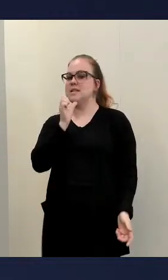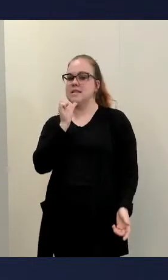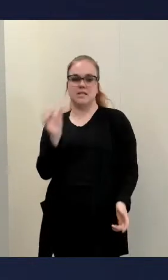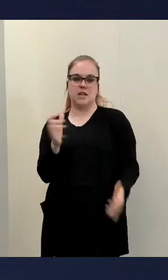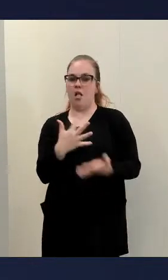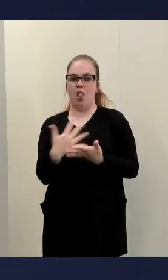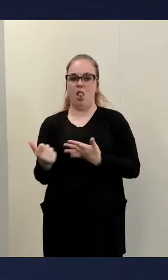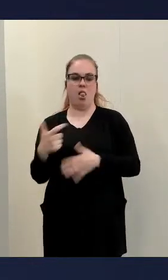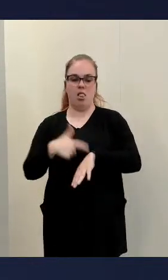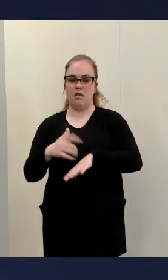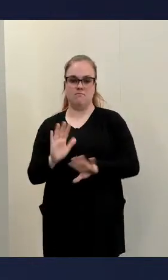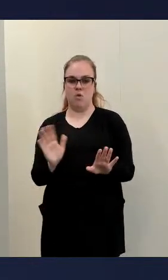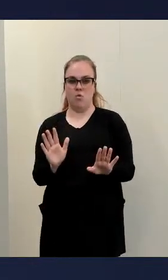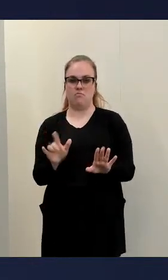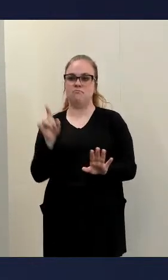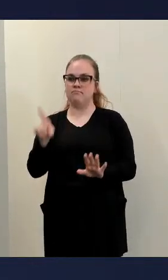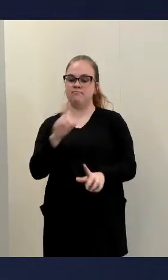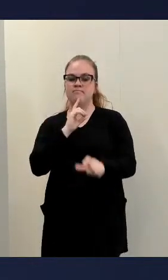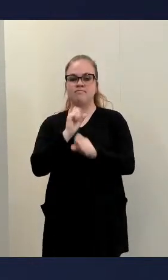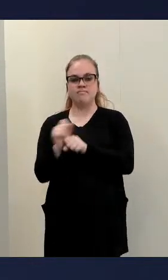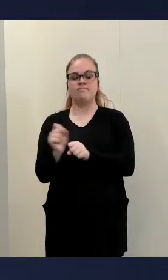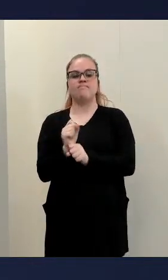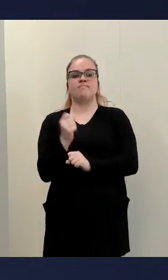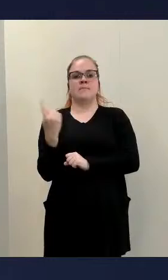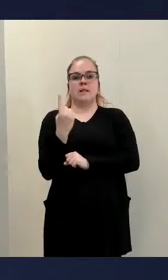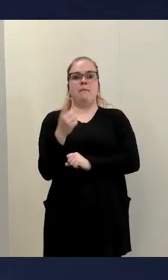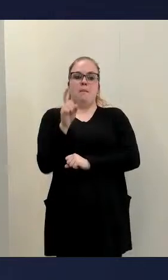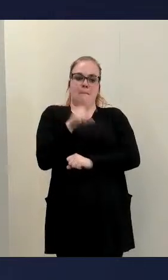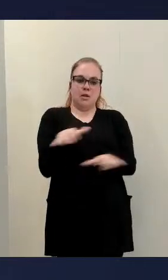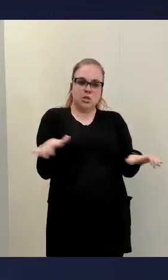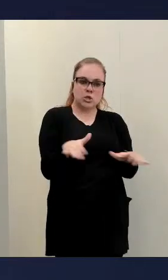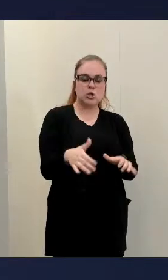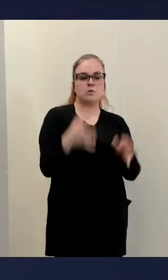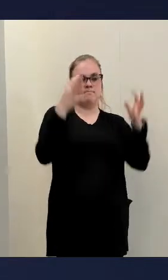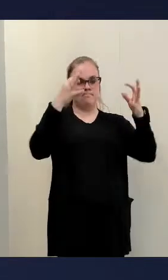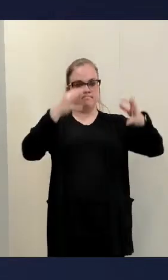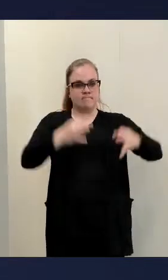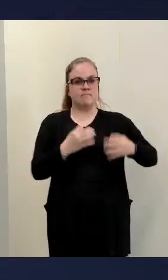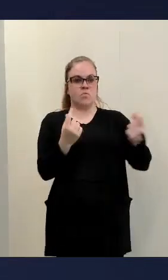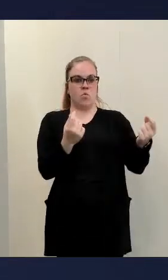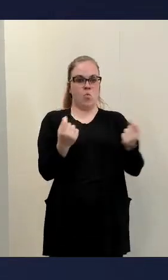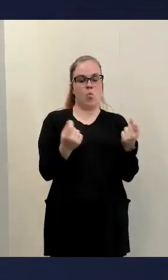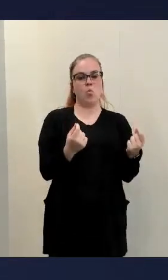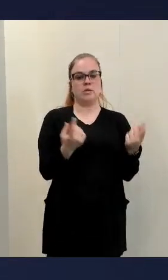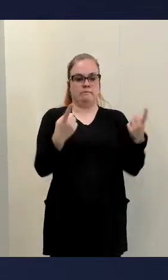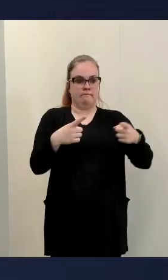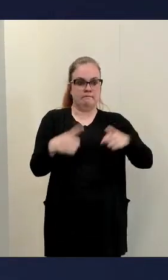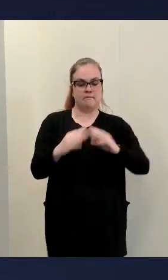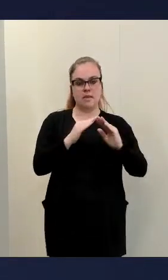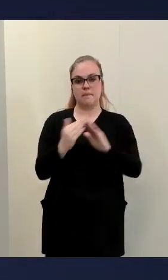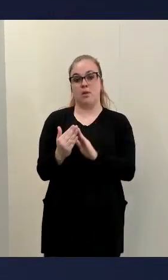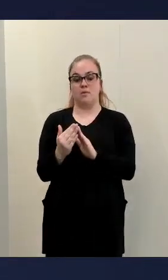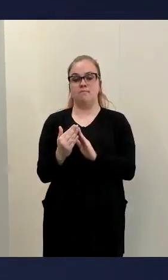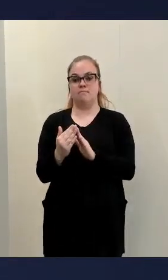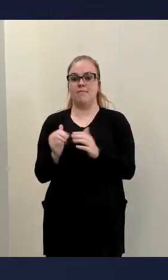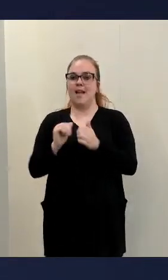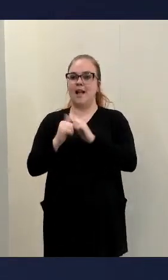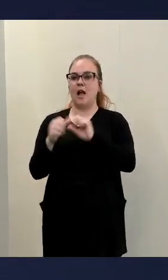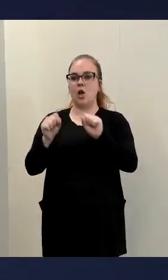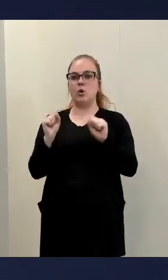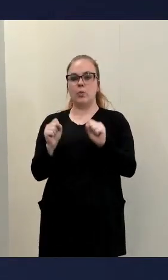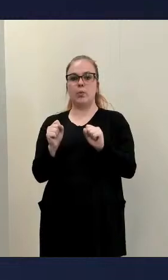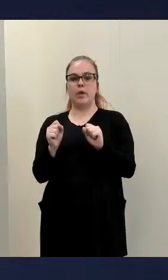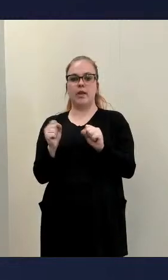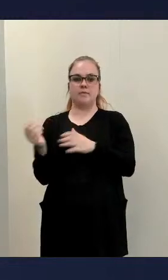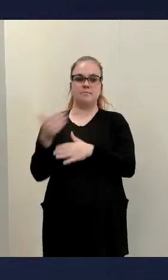be a waste of time. This is going to be something that we needed to do to determine what's happening in our community and as a result of it, how we can